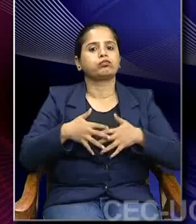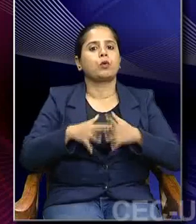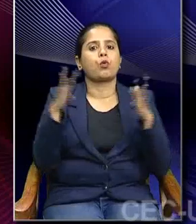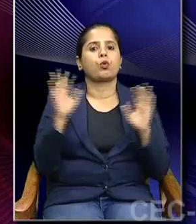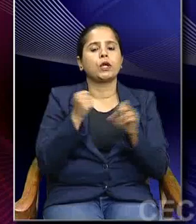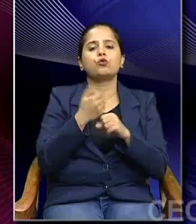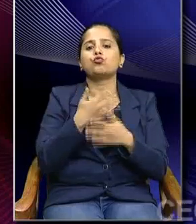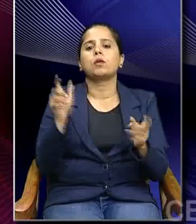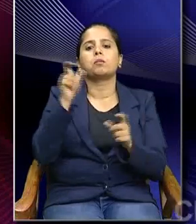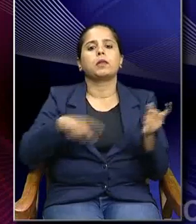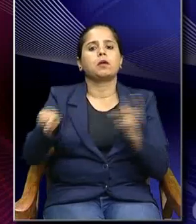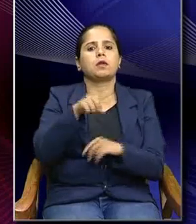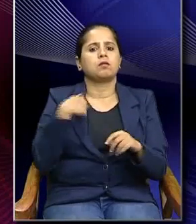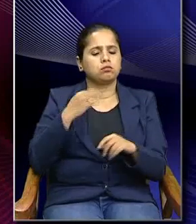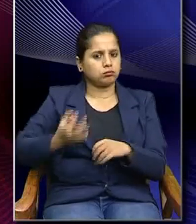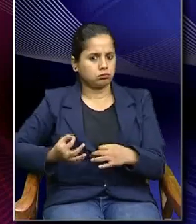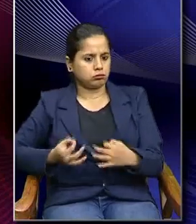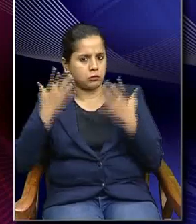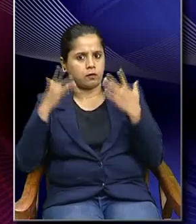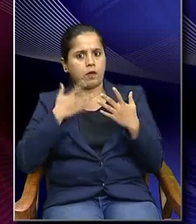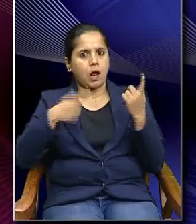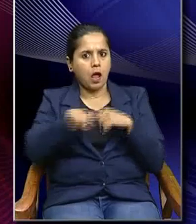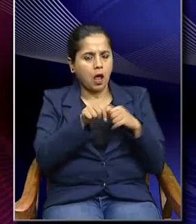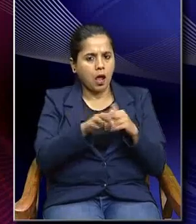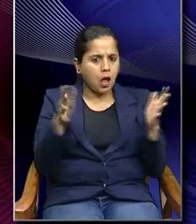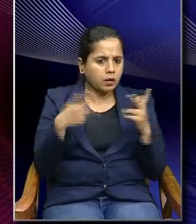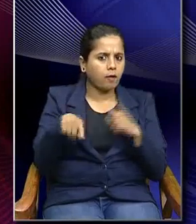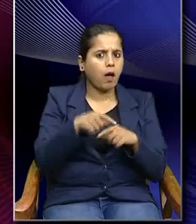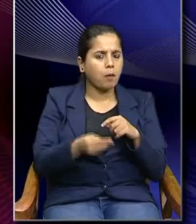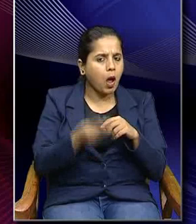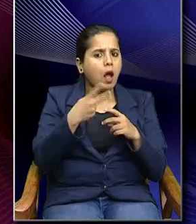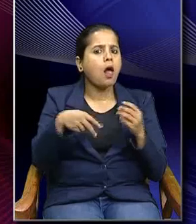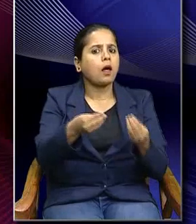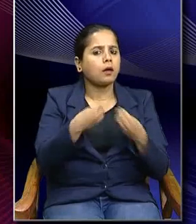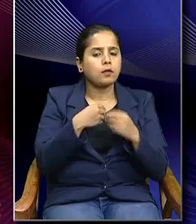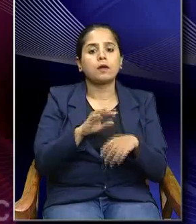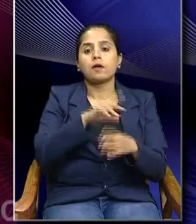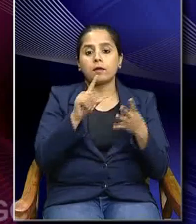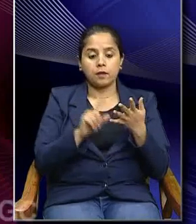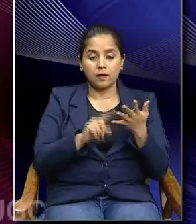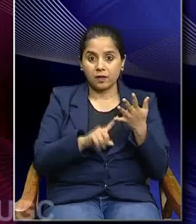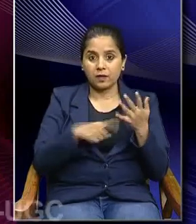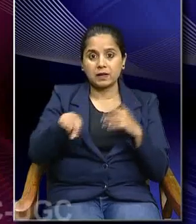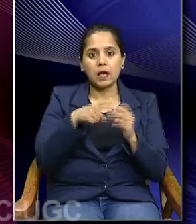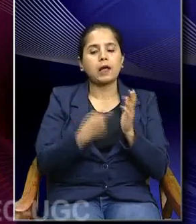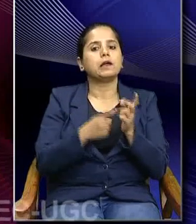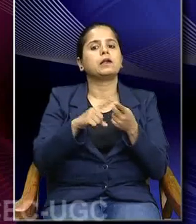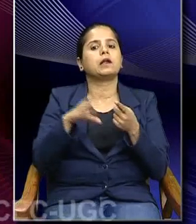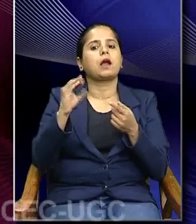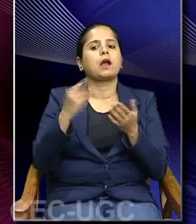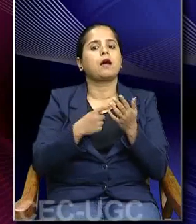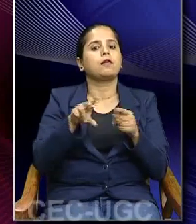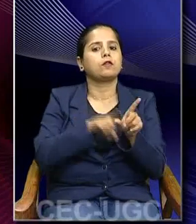general public agitated due to these excesses. The fifth stage was recovery phase. This